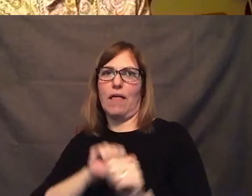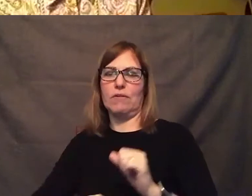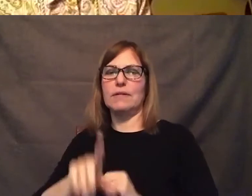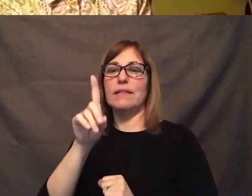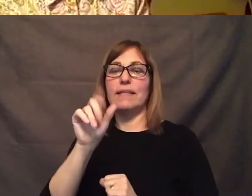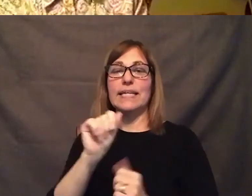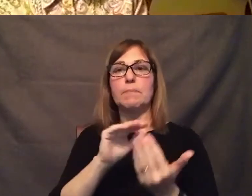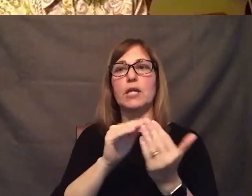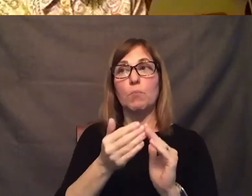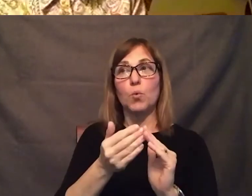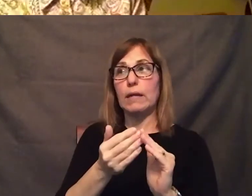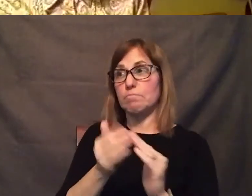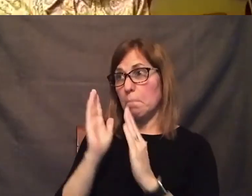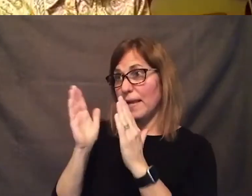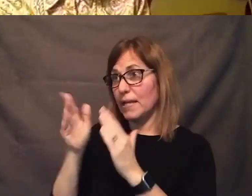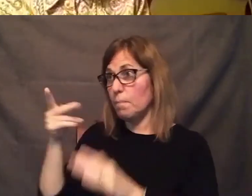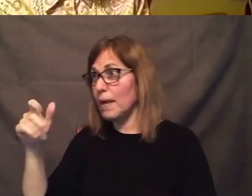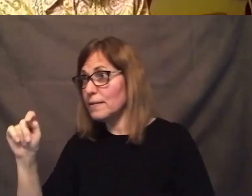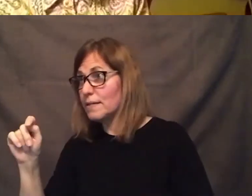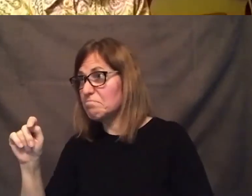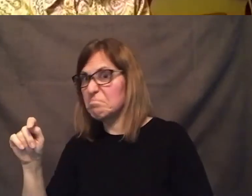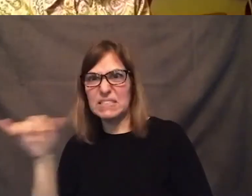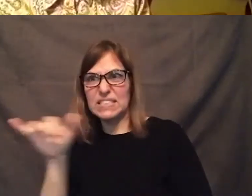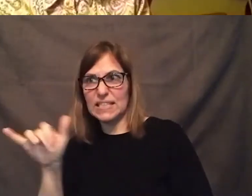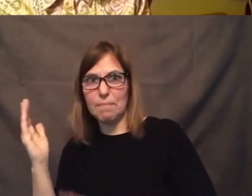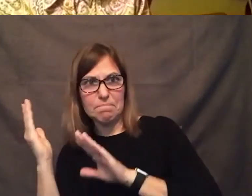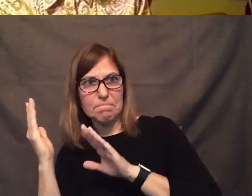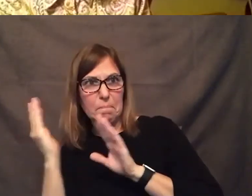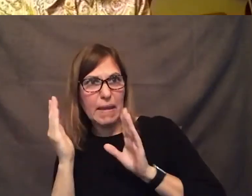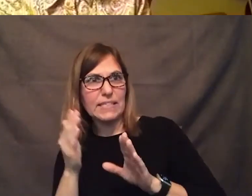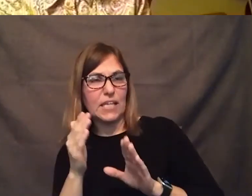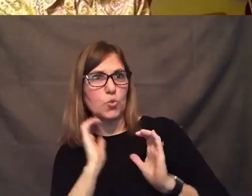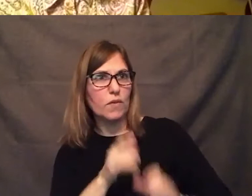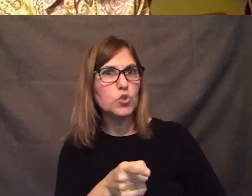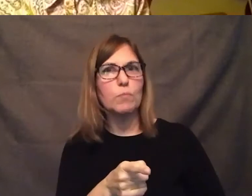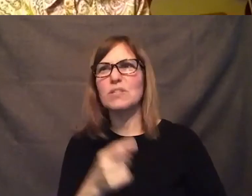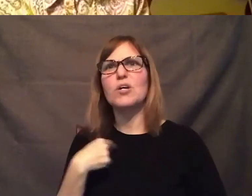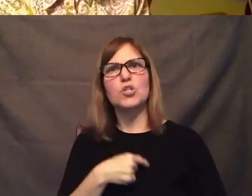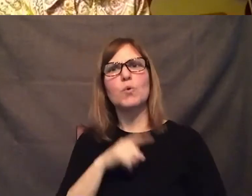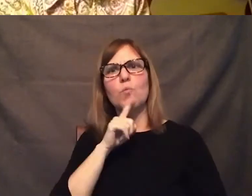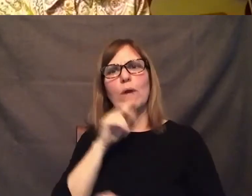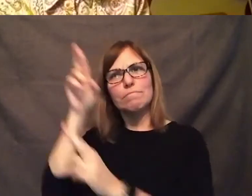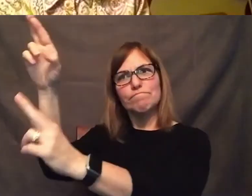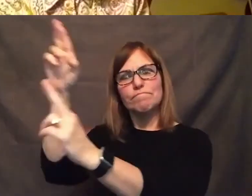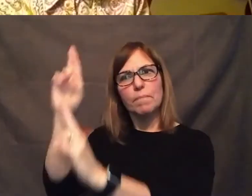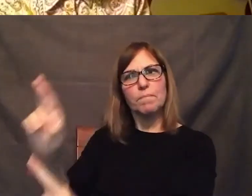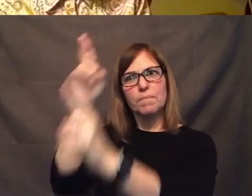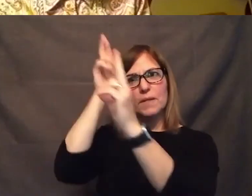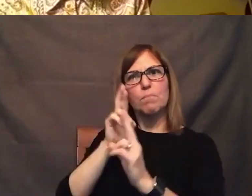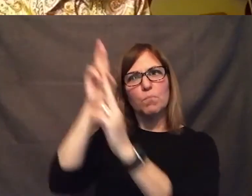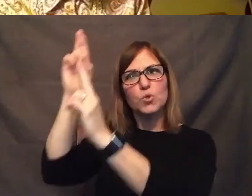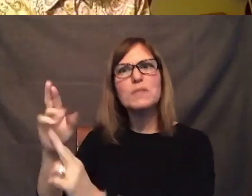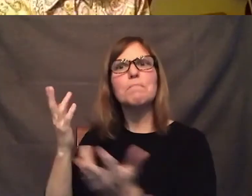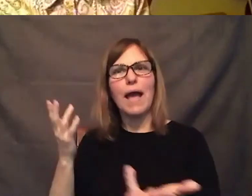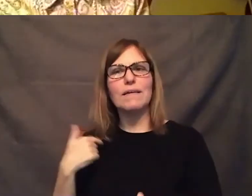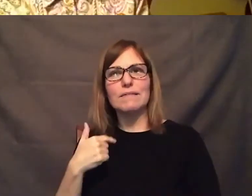Port Authority and vice versa. We developed a lot of mutual respect for one another. And this served well